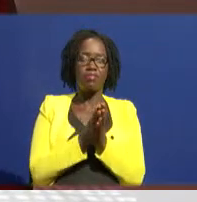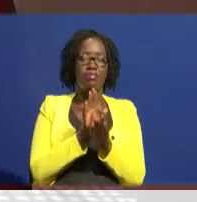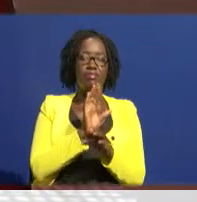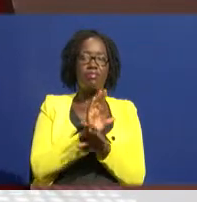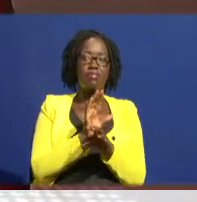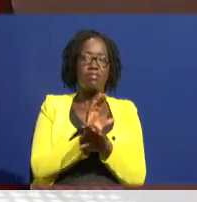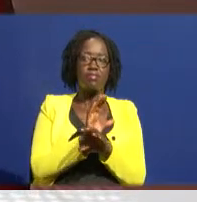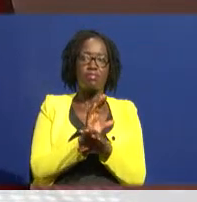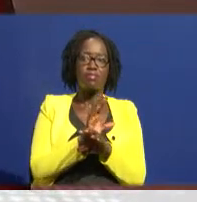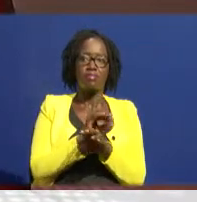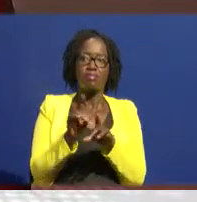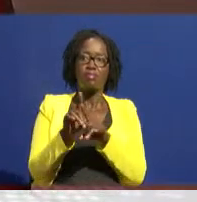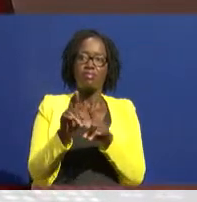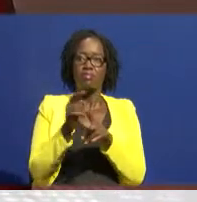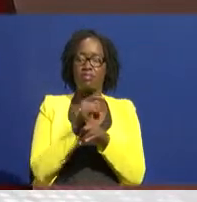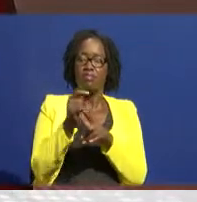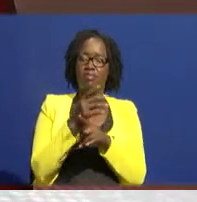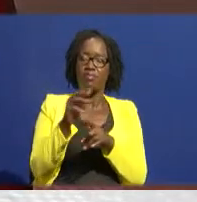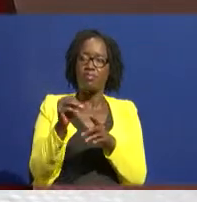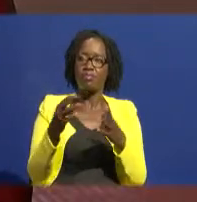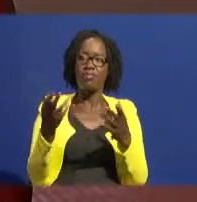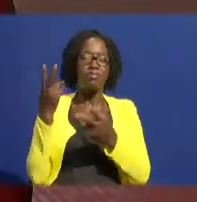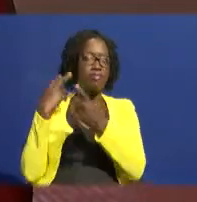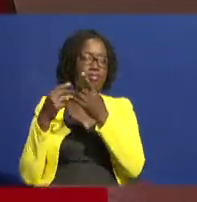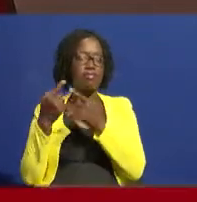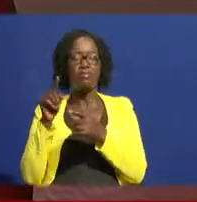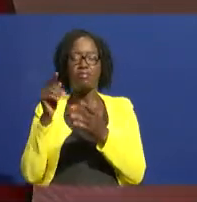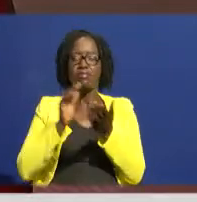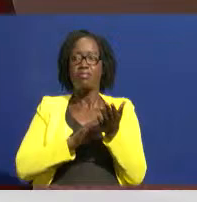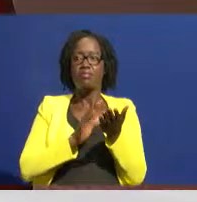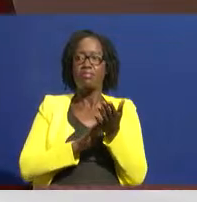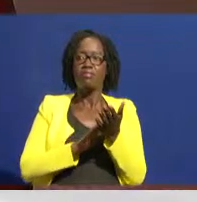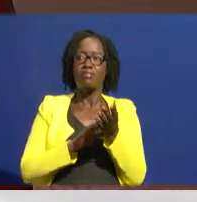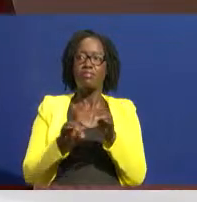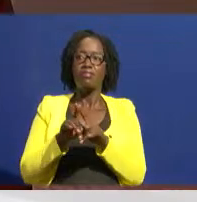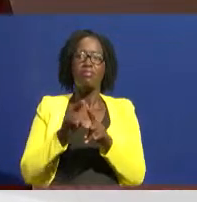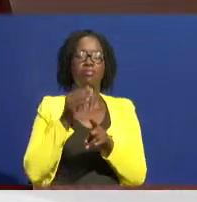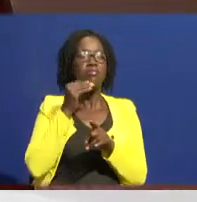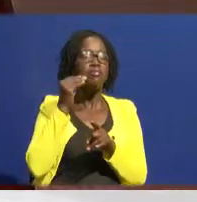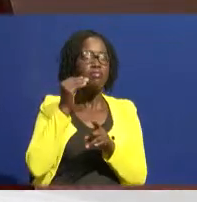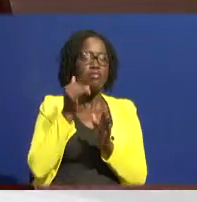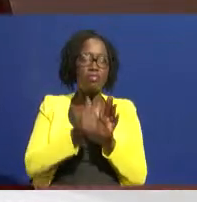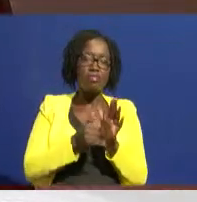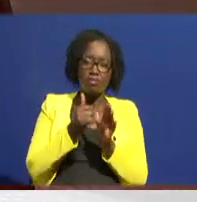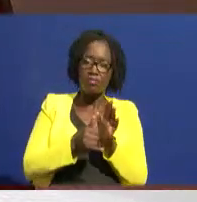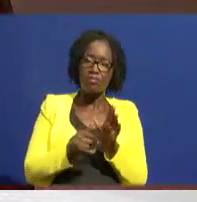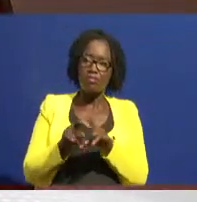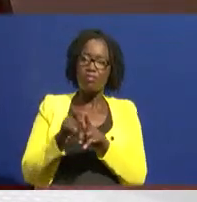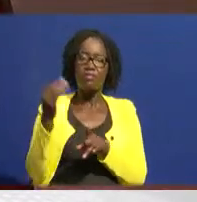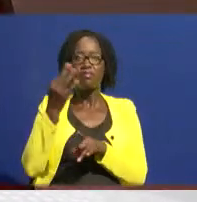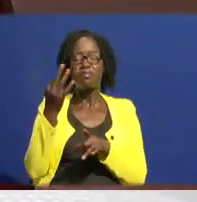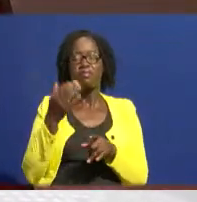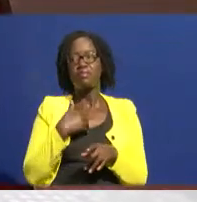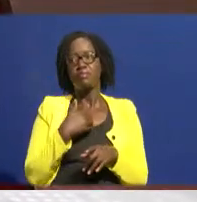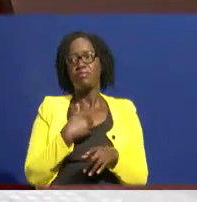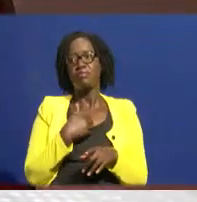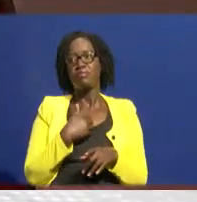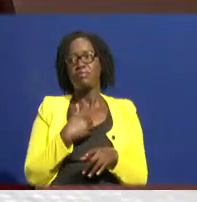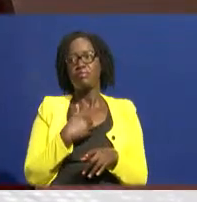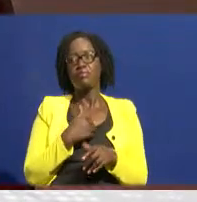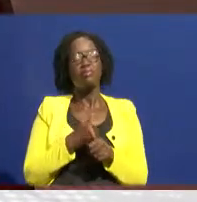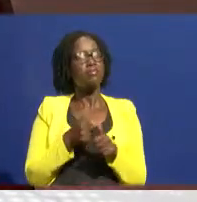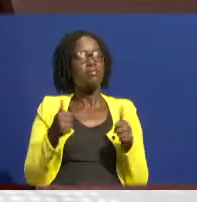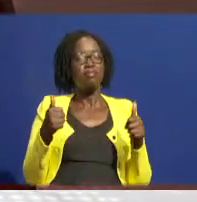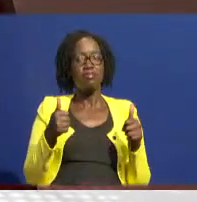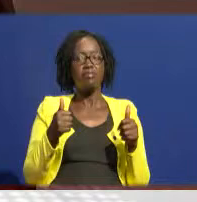church, and even train them how to listen to the right content, even at home, that the YouTube has also preachers who are very sound.